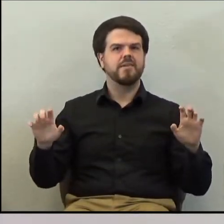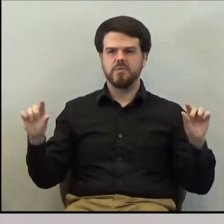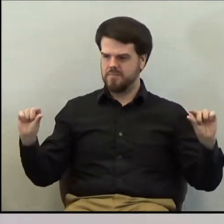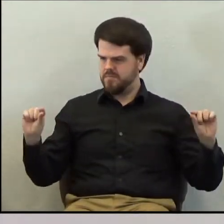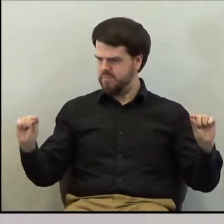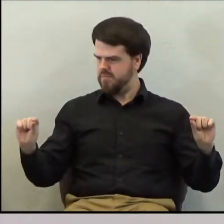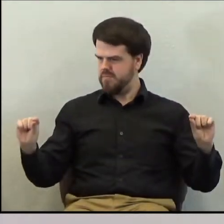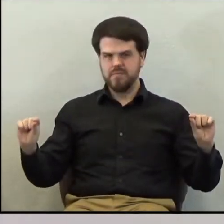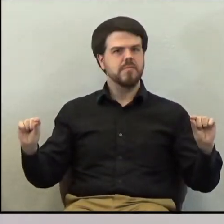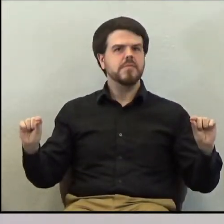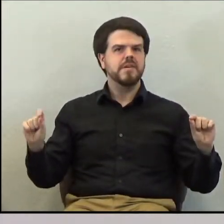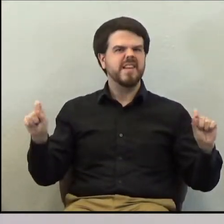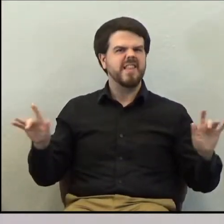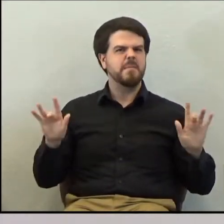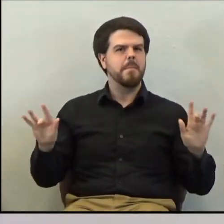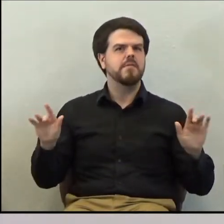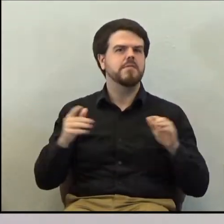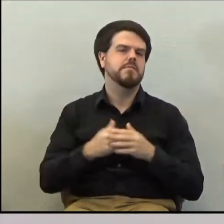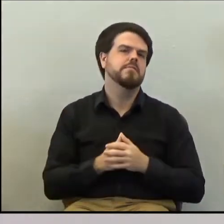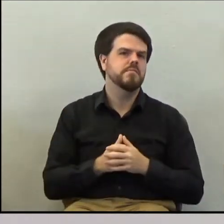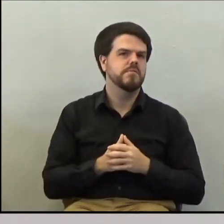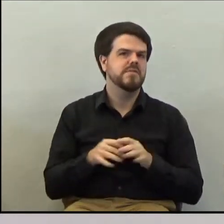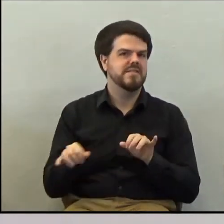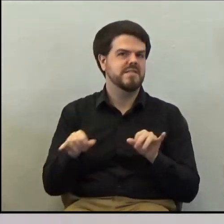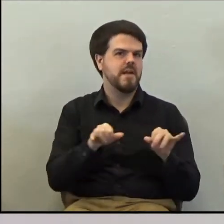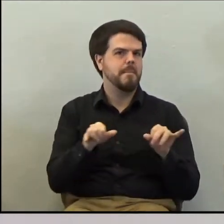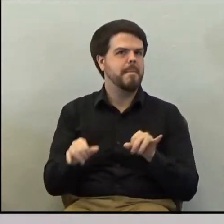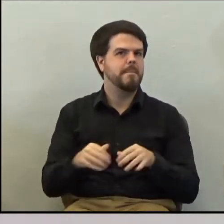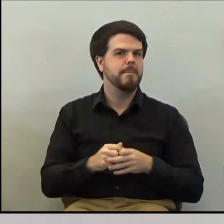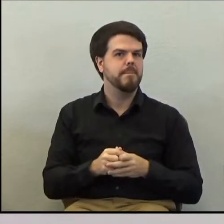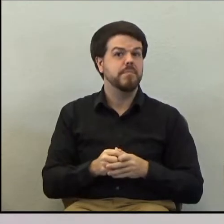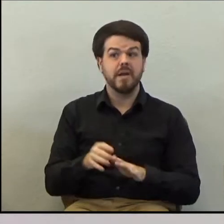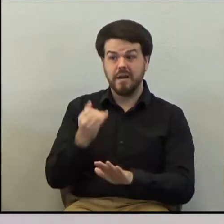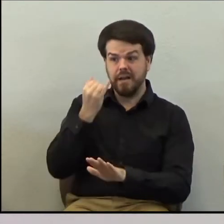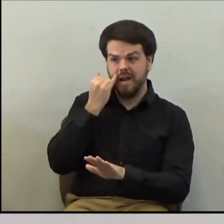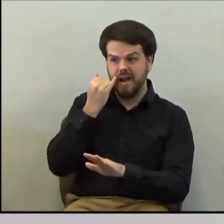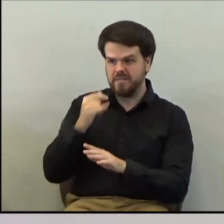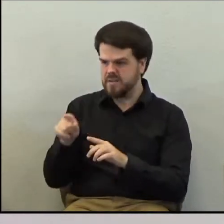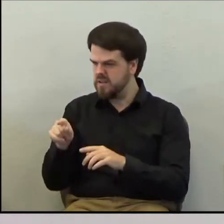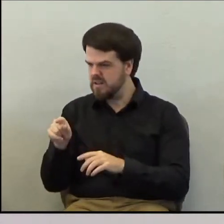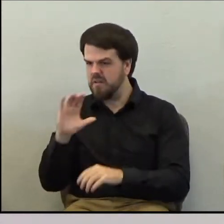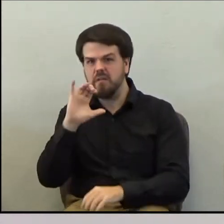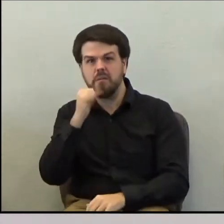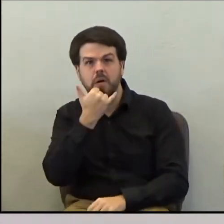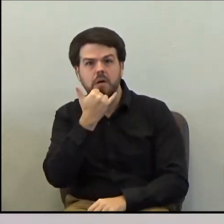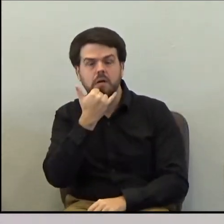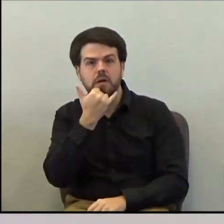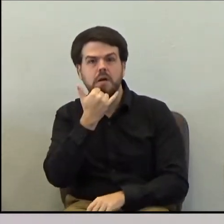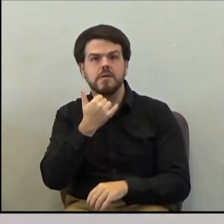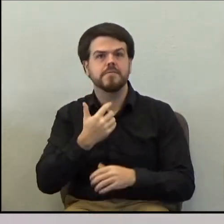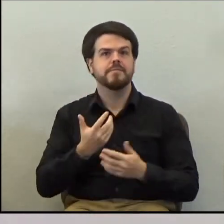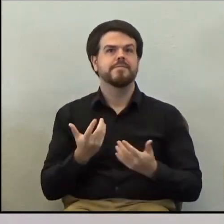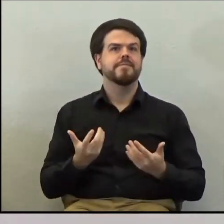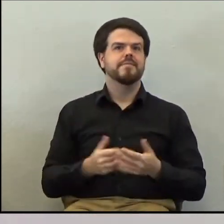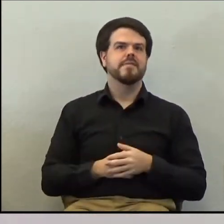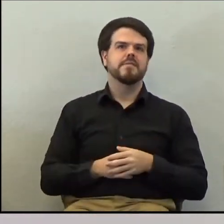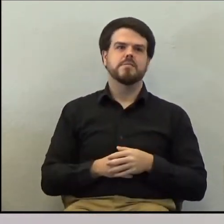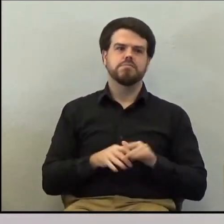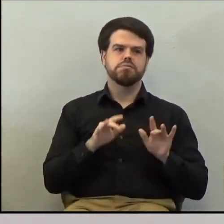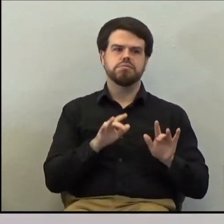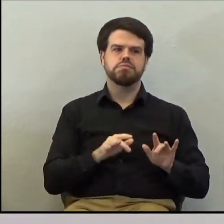they were sure that they got the copy right, no mistakes. If that letter wasn't the 500, the poor